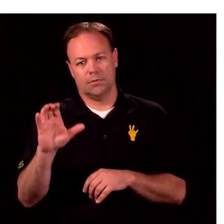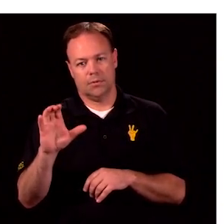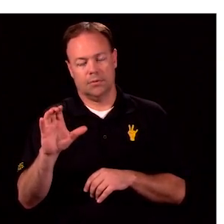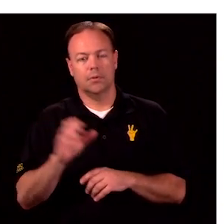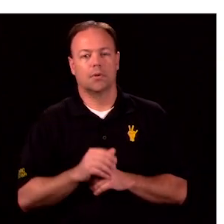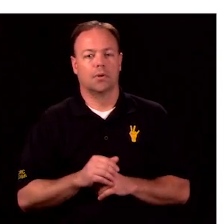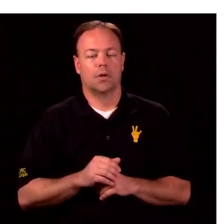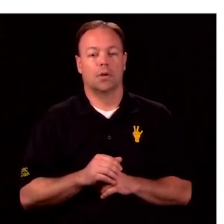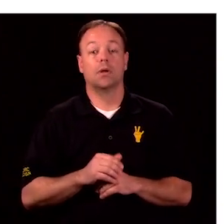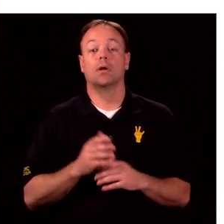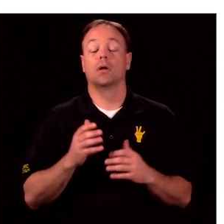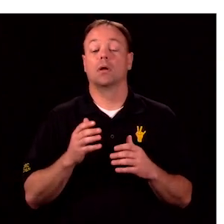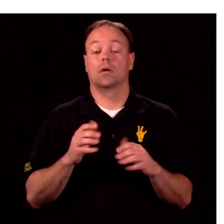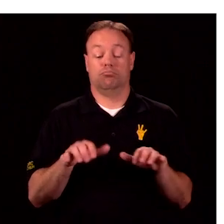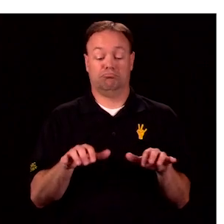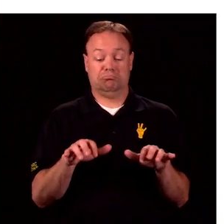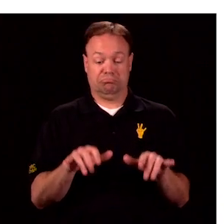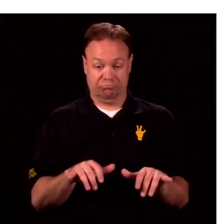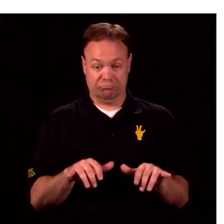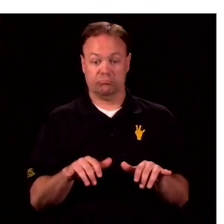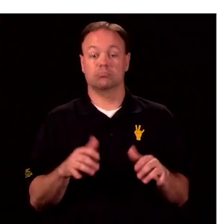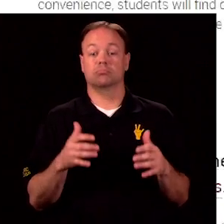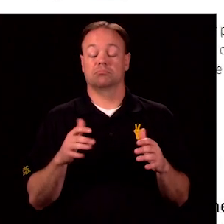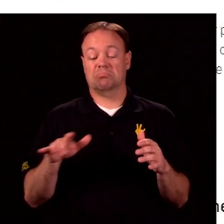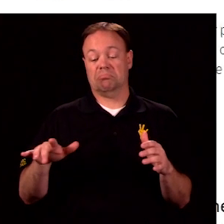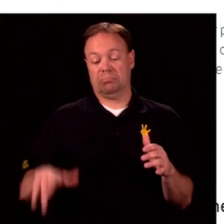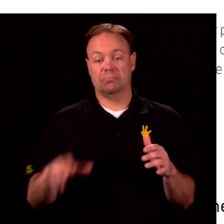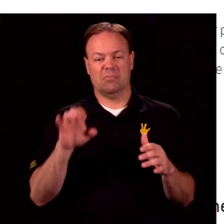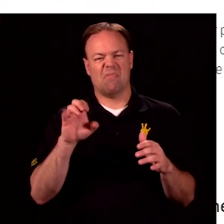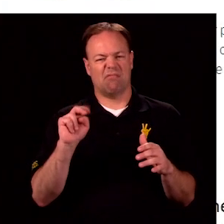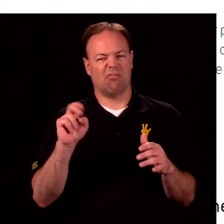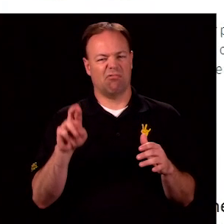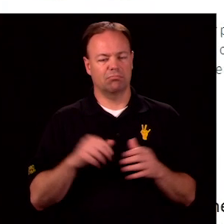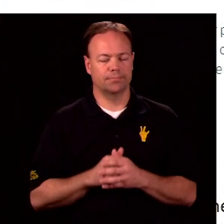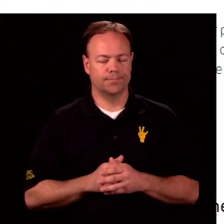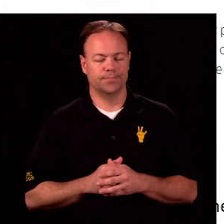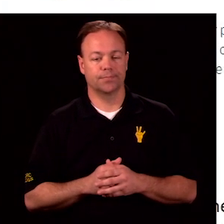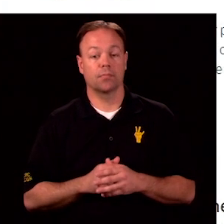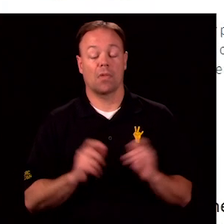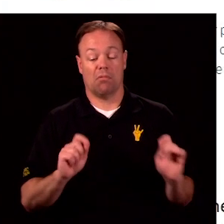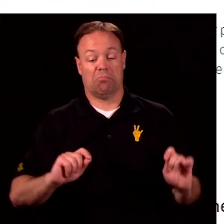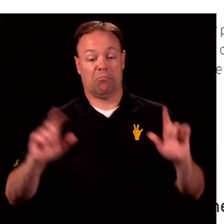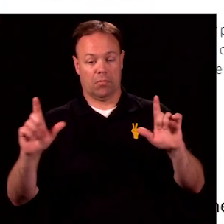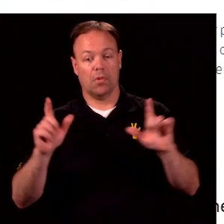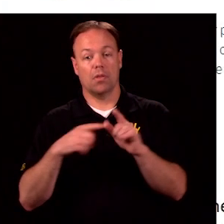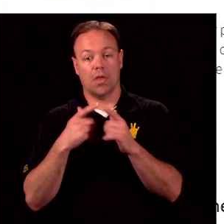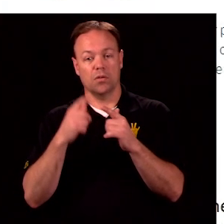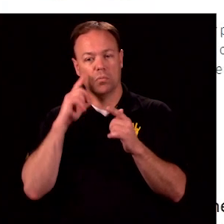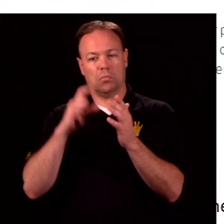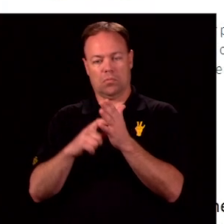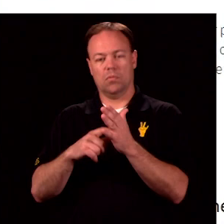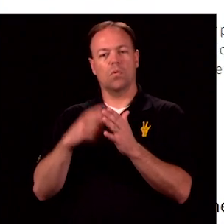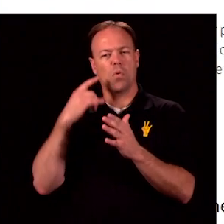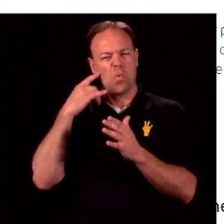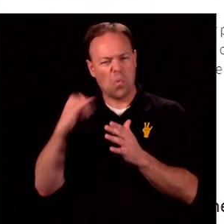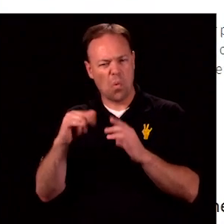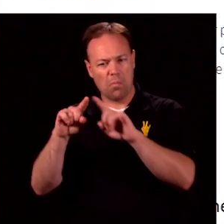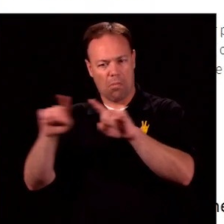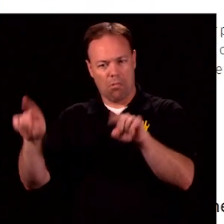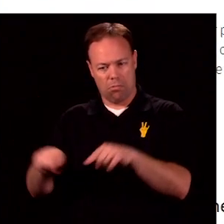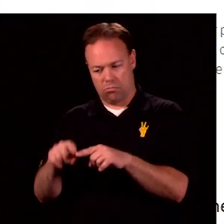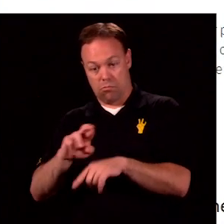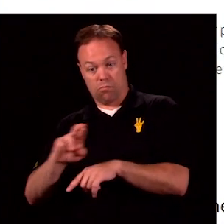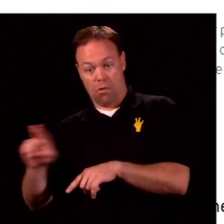eoss.asu.edu/DRC into your web browser and click Enter. Then click on the large gold box on the right side of